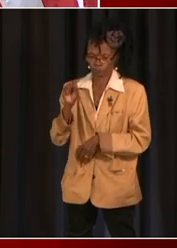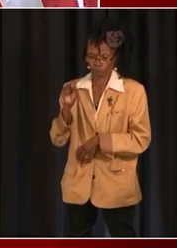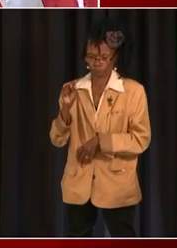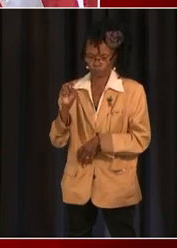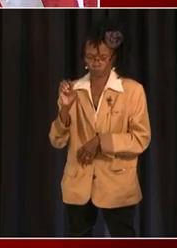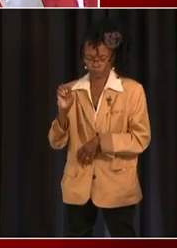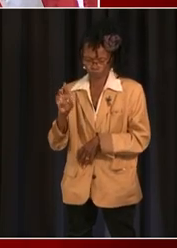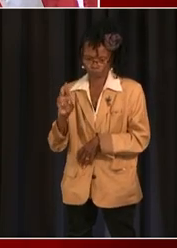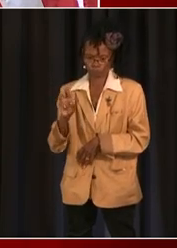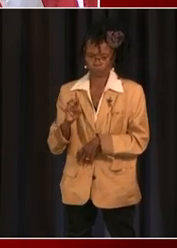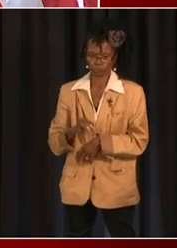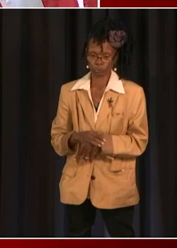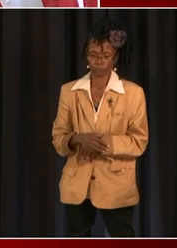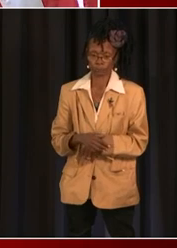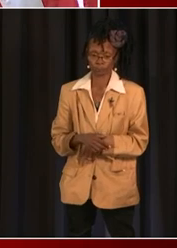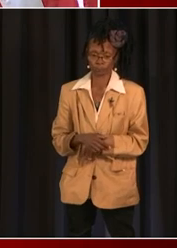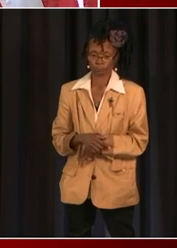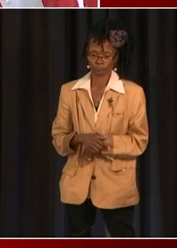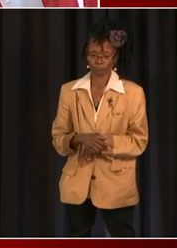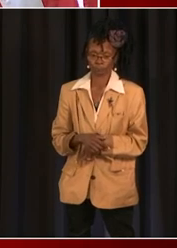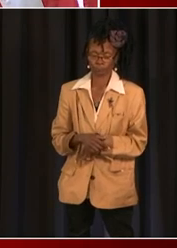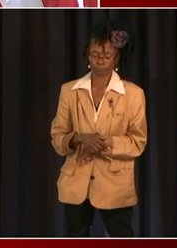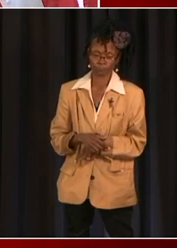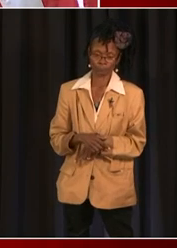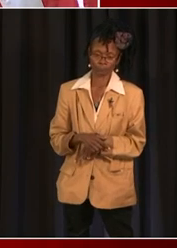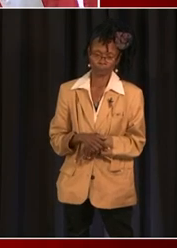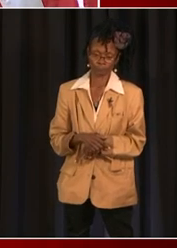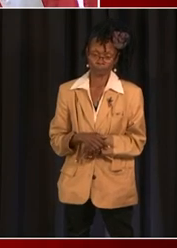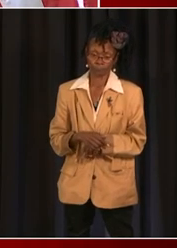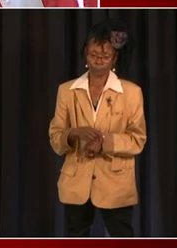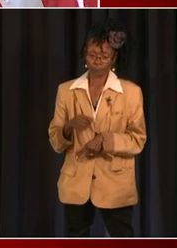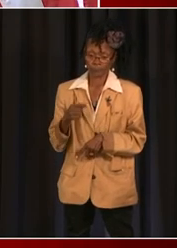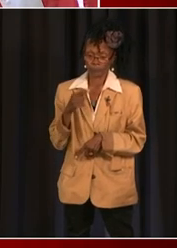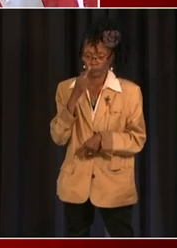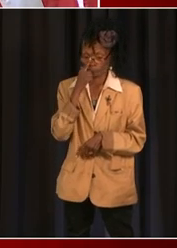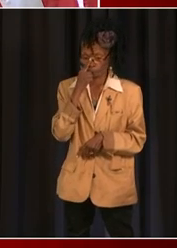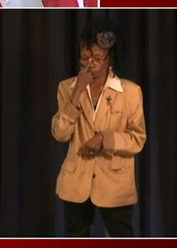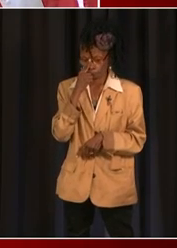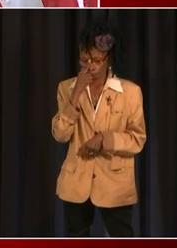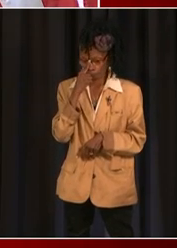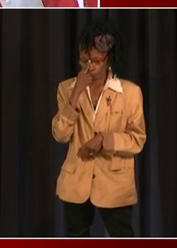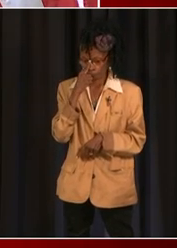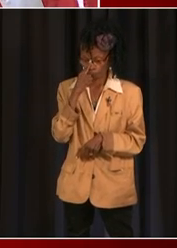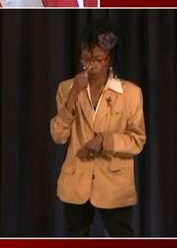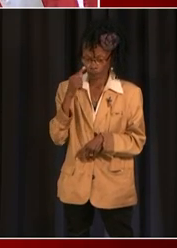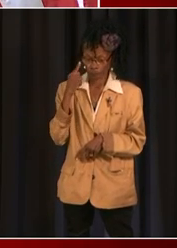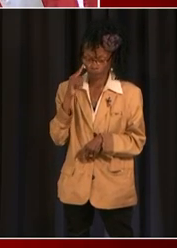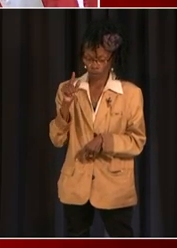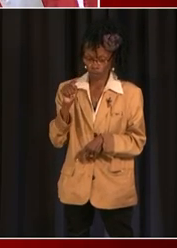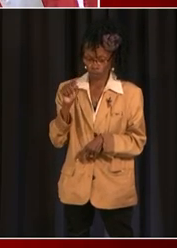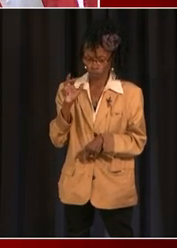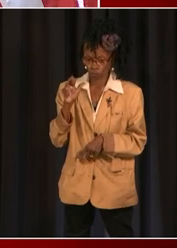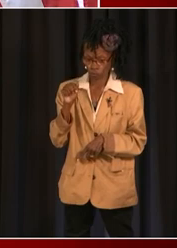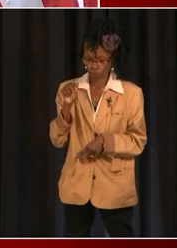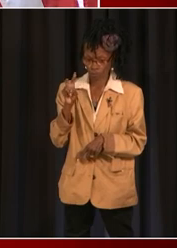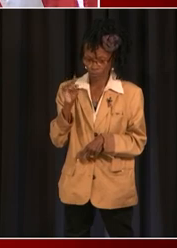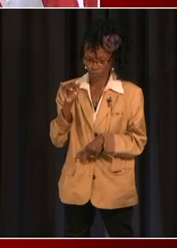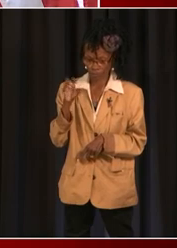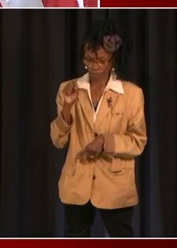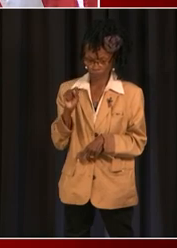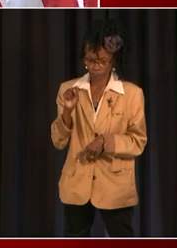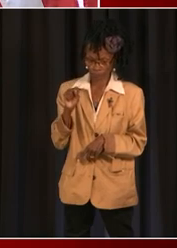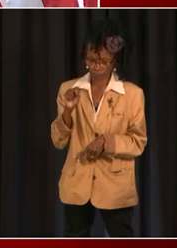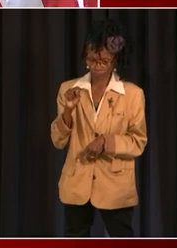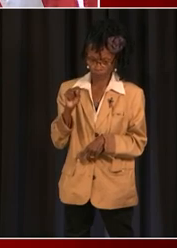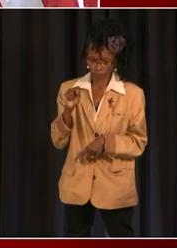time frame put to it. As for my dear buddy Travis Gales from Montgomery County, I do think